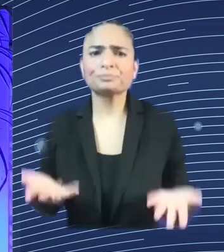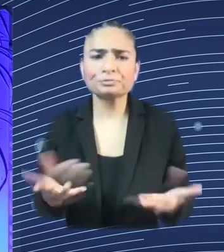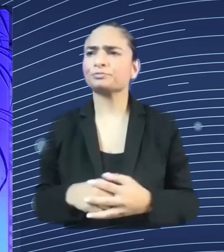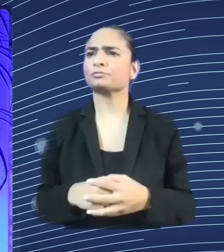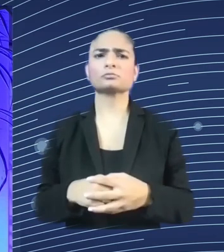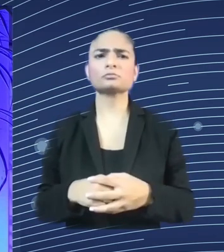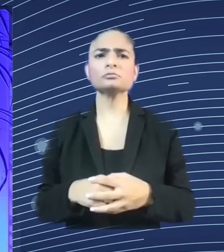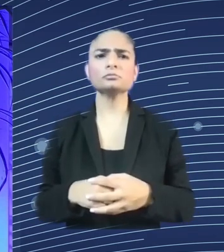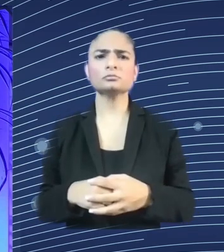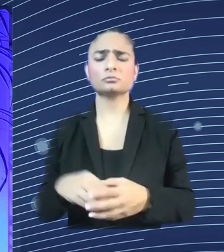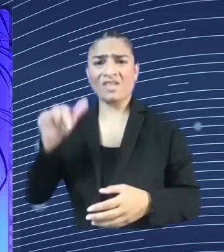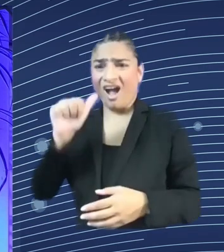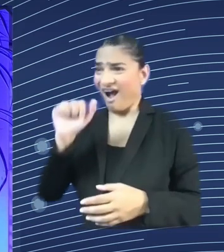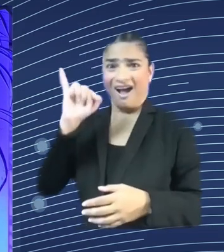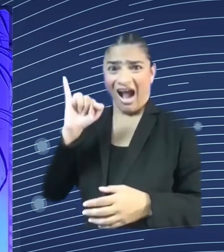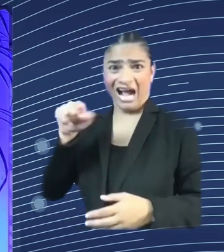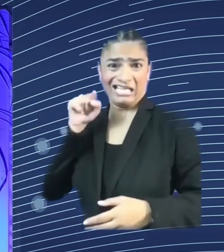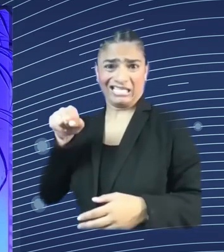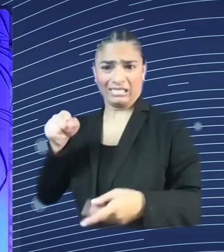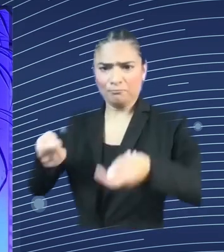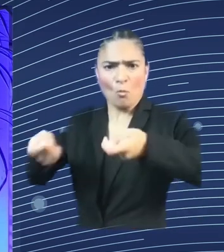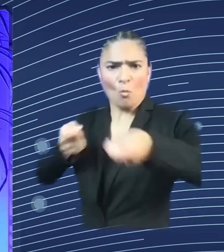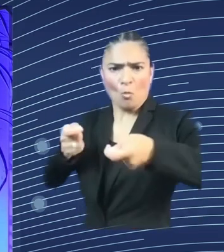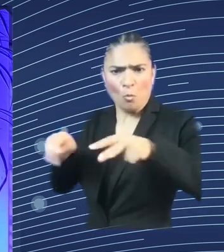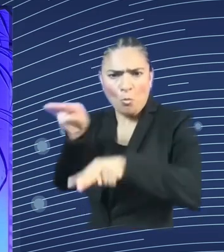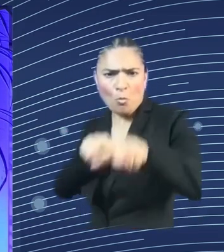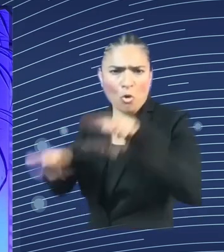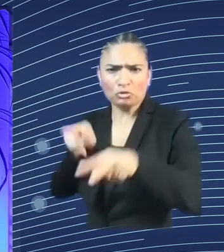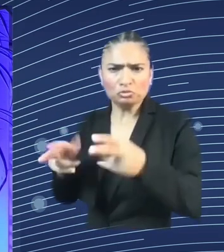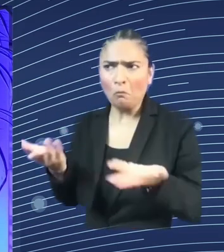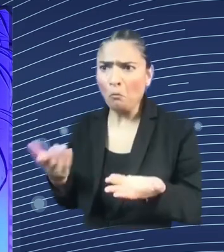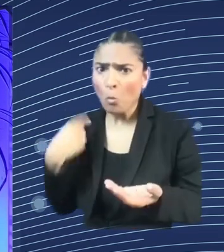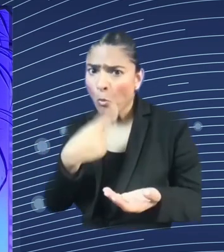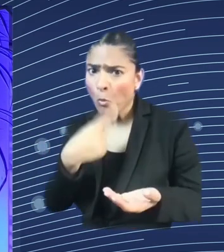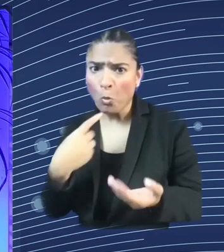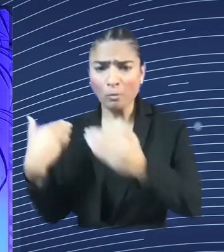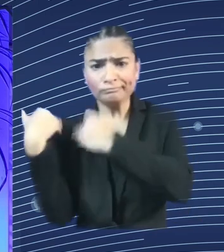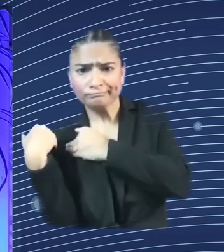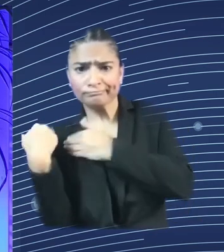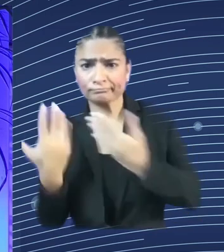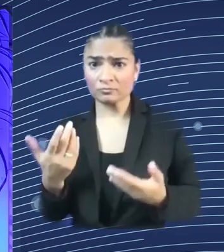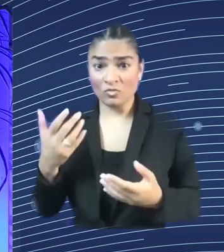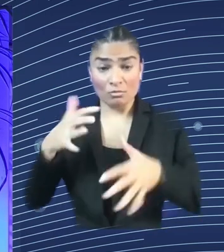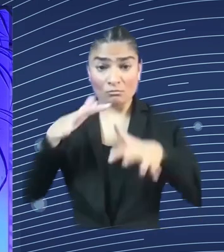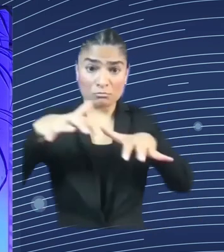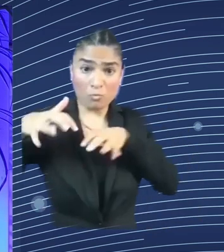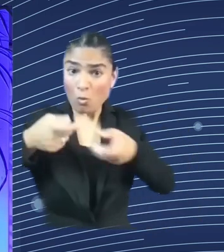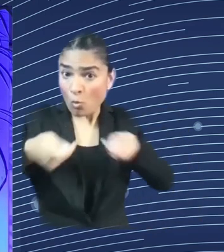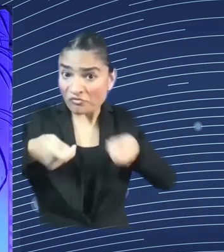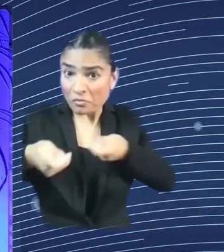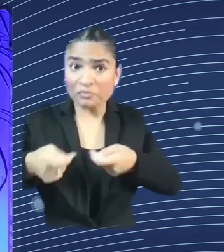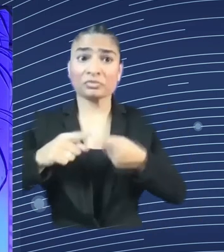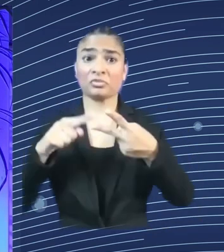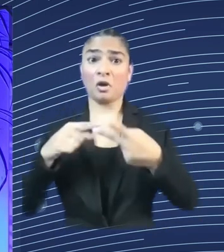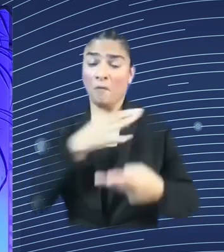an ethical way of applying AI? But in this session, we focus on a third, perhaps sometimes less likely option, but